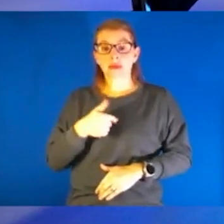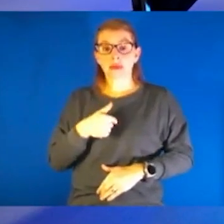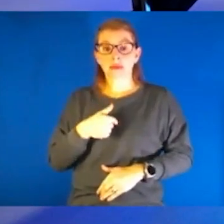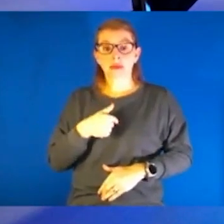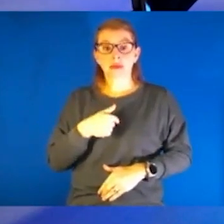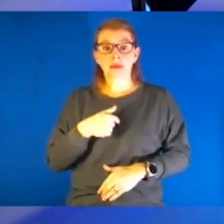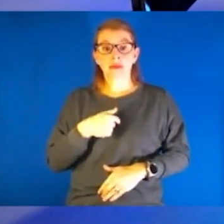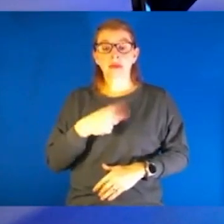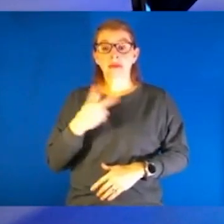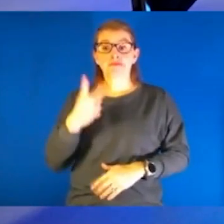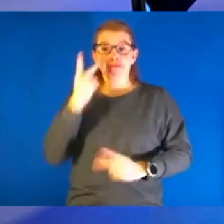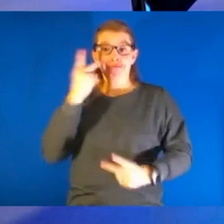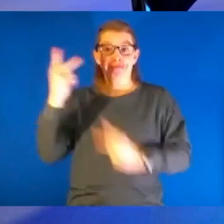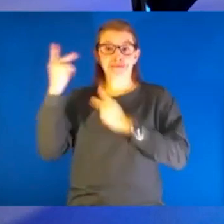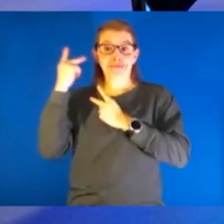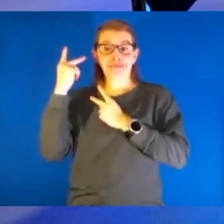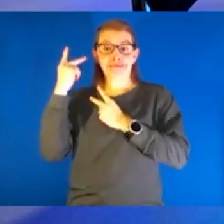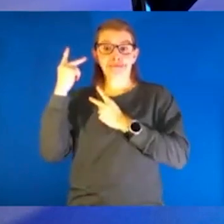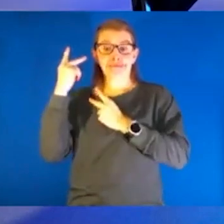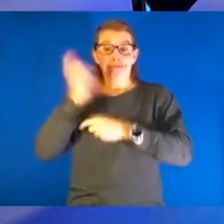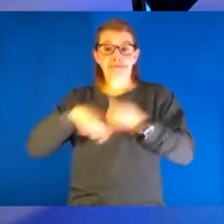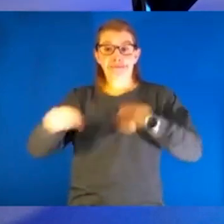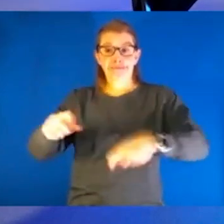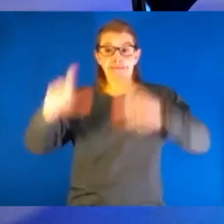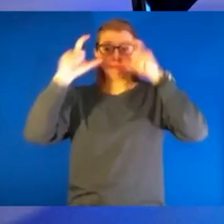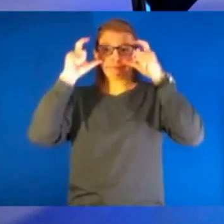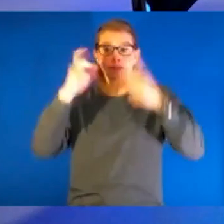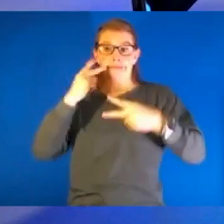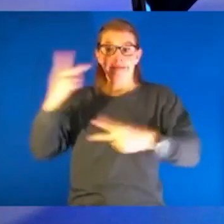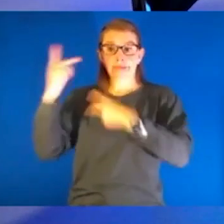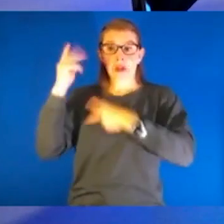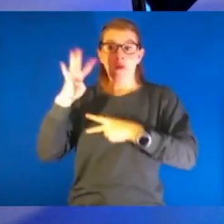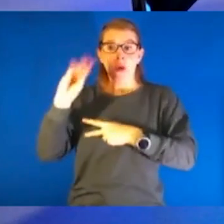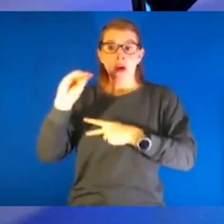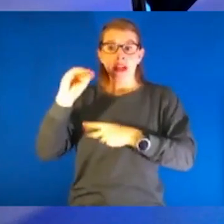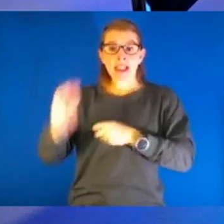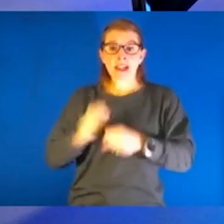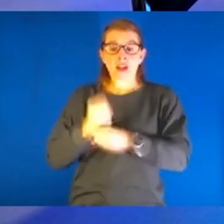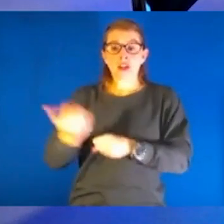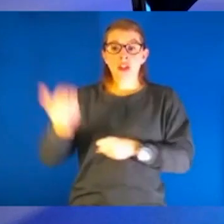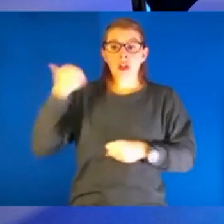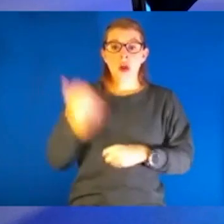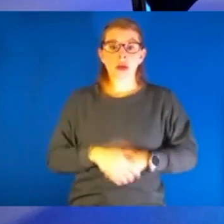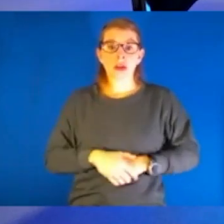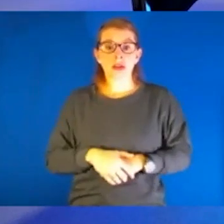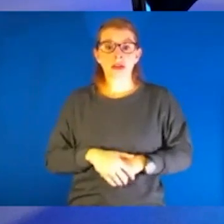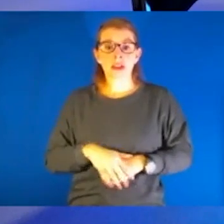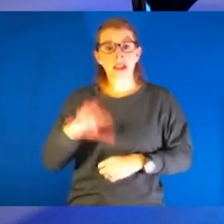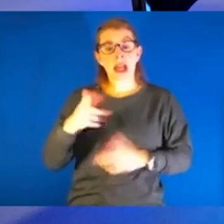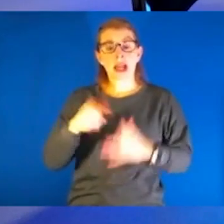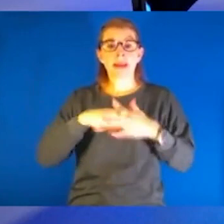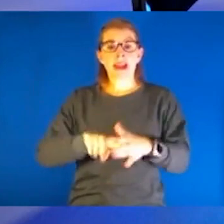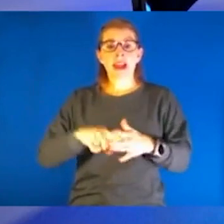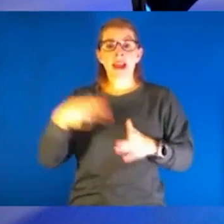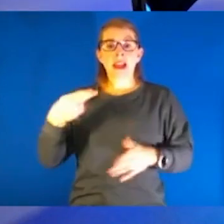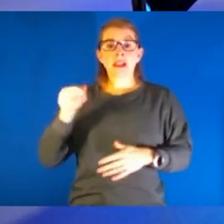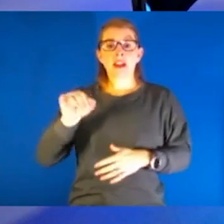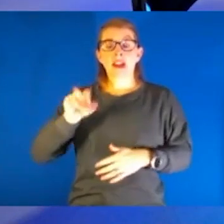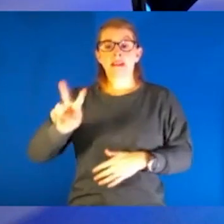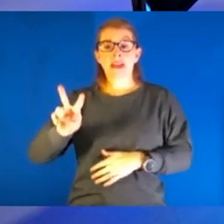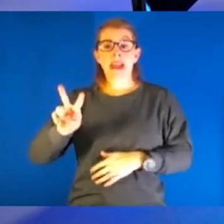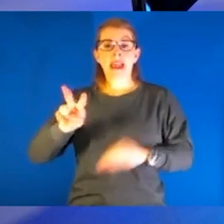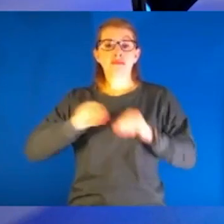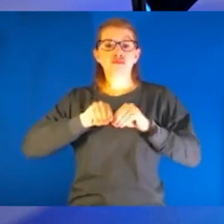retrospectoscope for just a moment and look back 40 years ago, would have been kind of at the beginning of the HIV epidemic, and